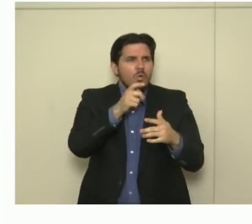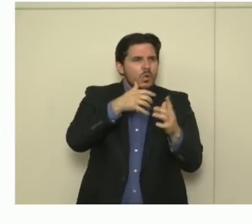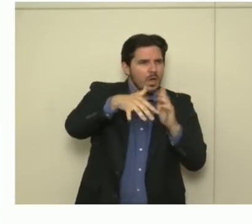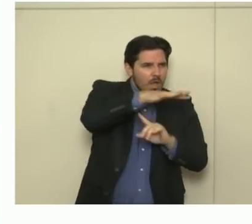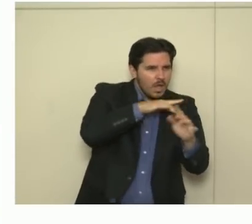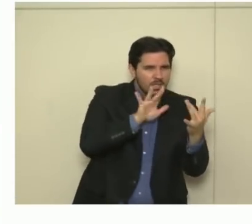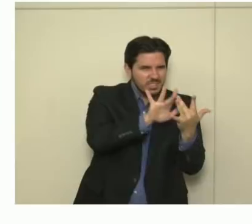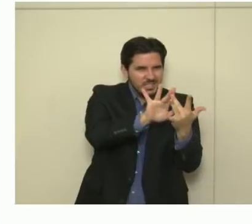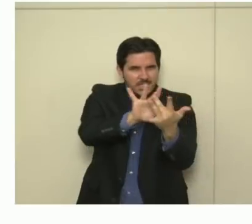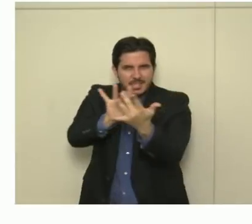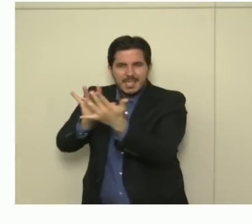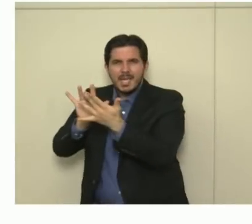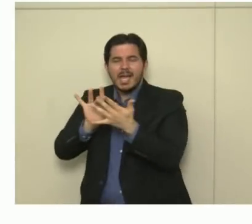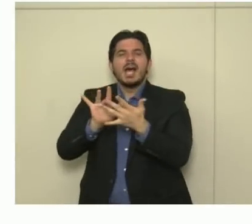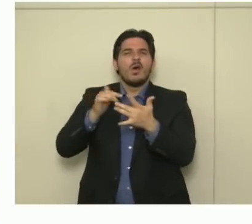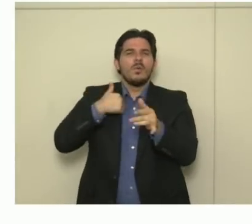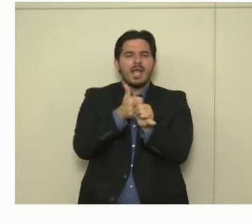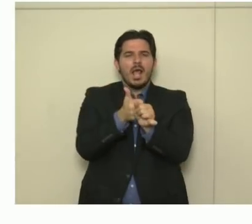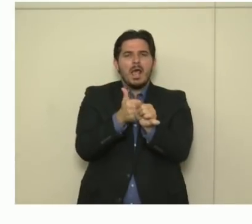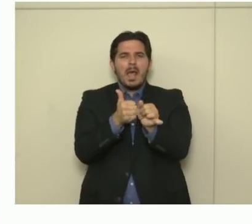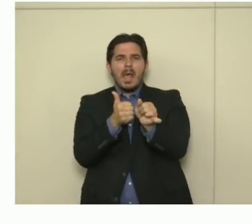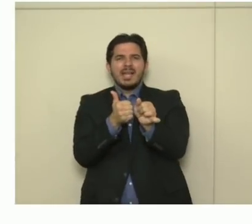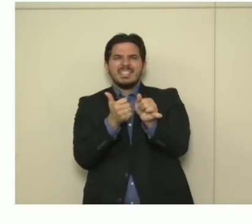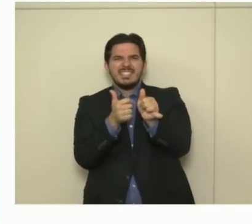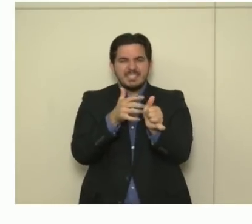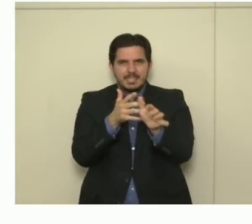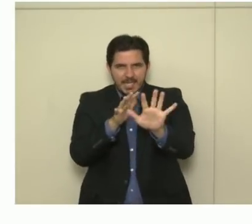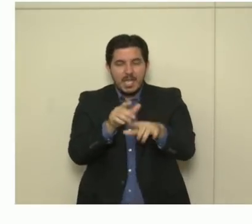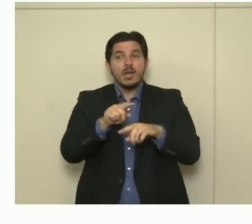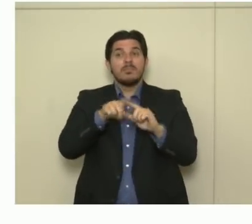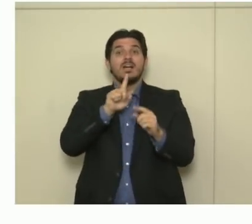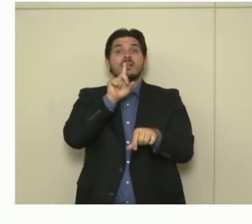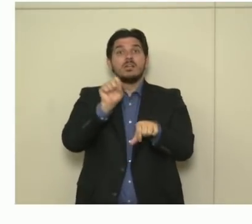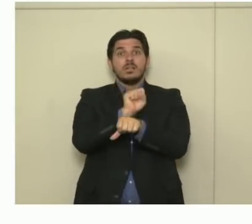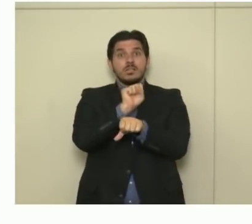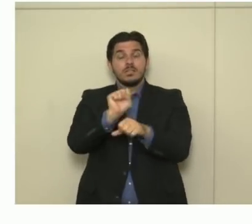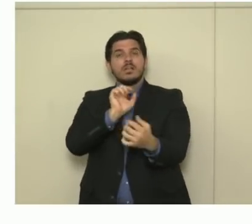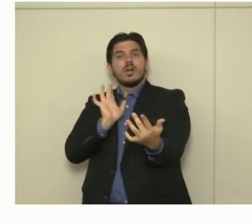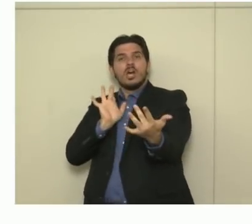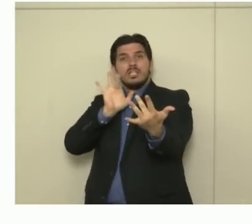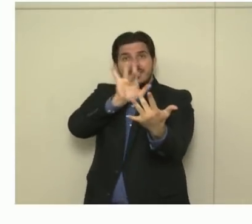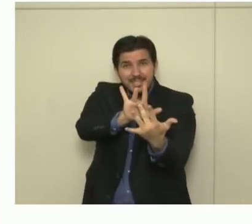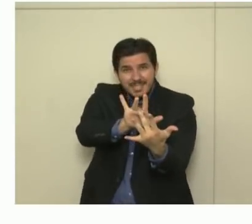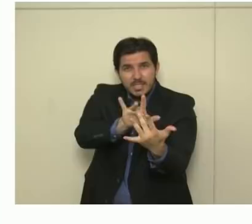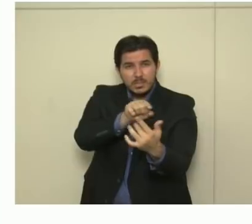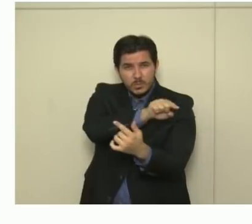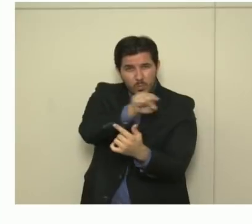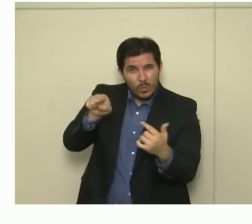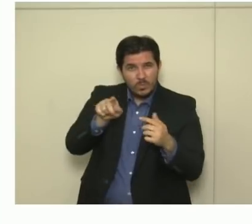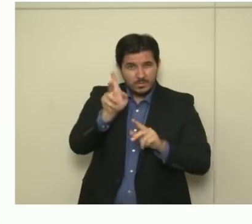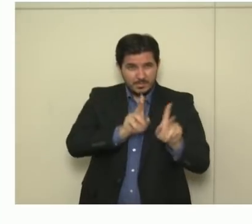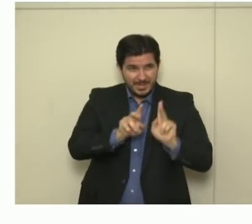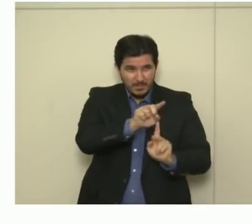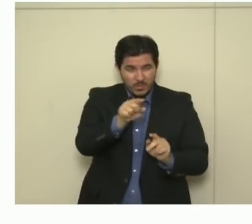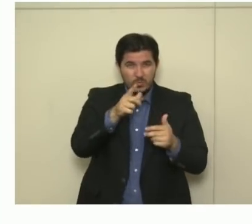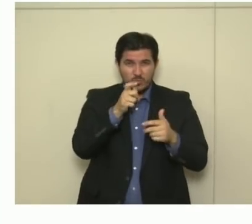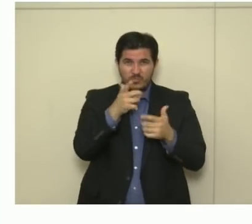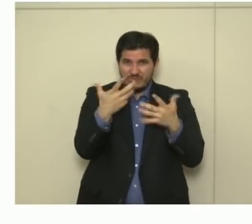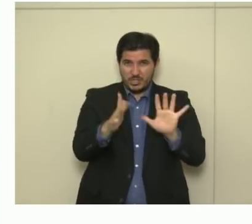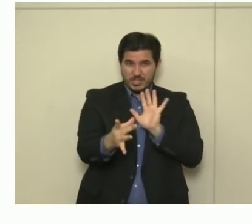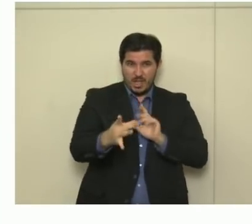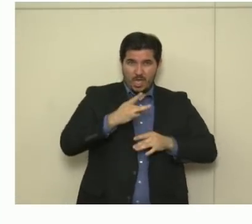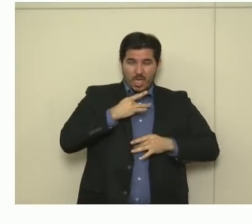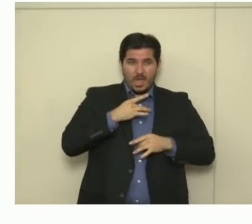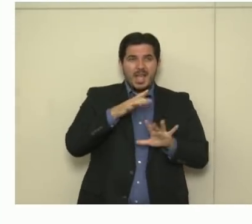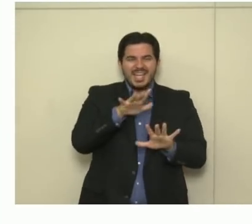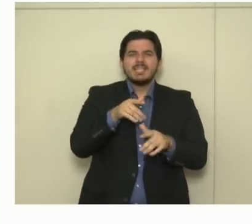on reaching the contacts of cases, and so that fell behind a